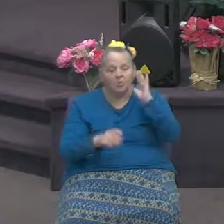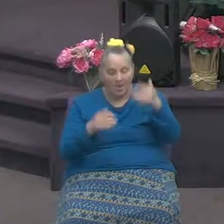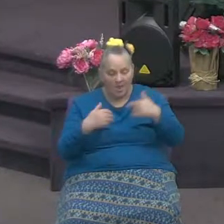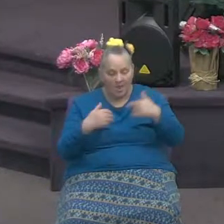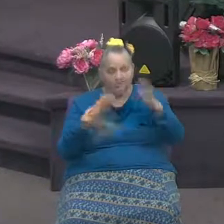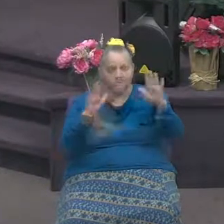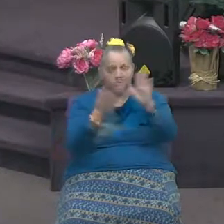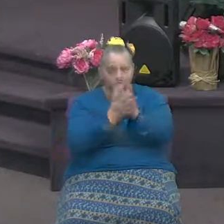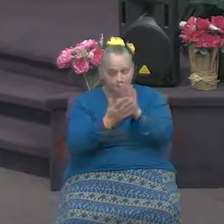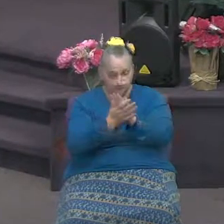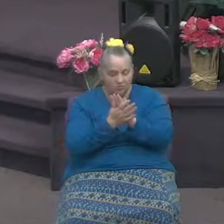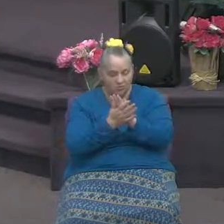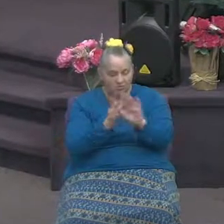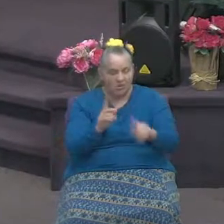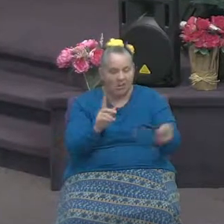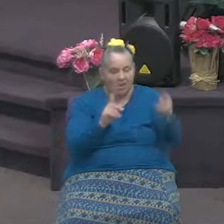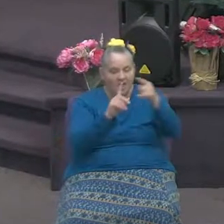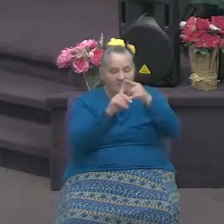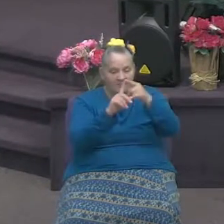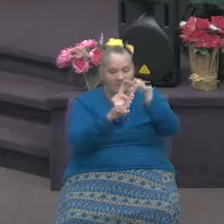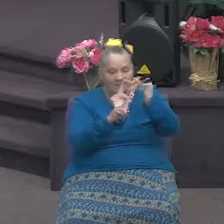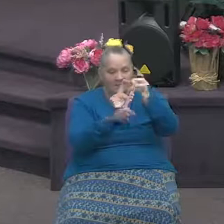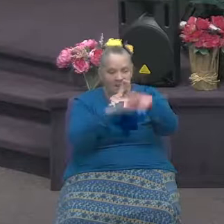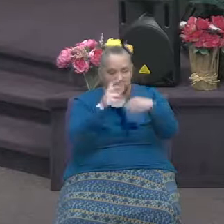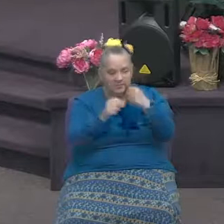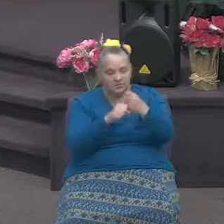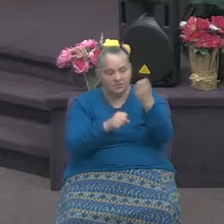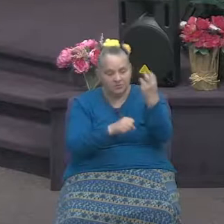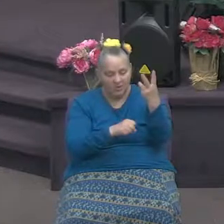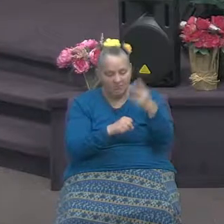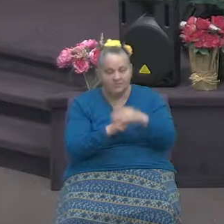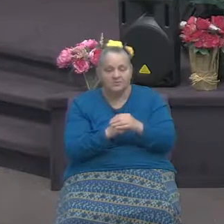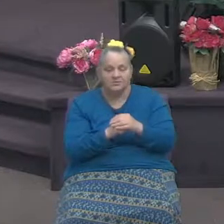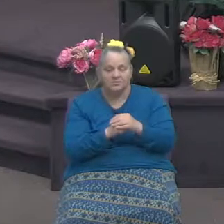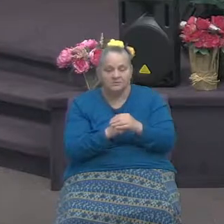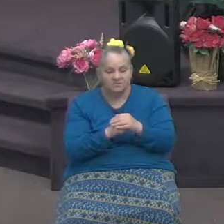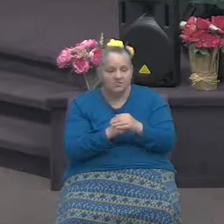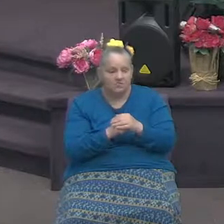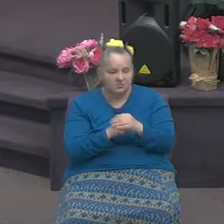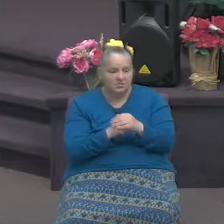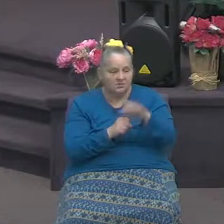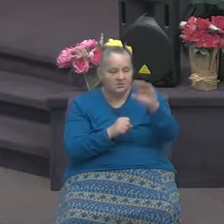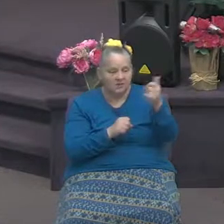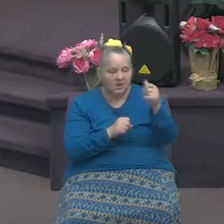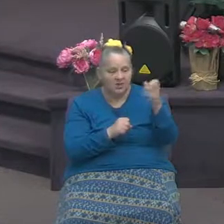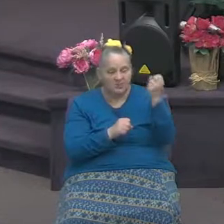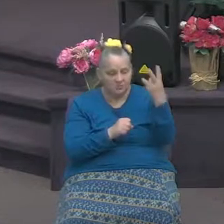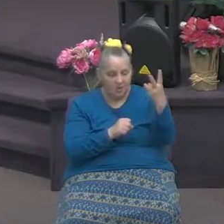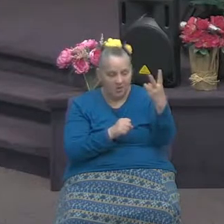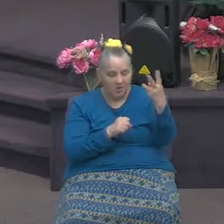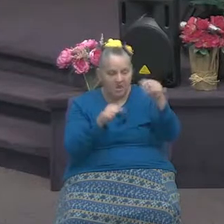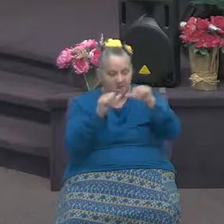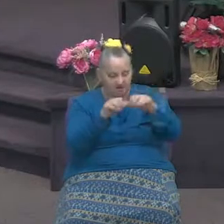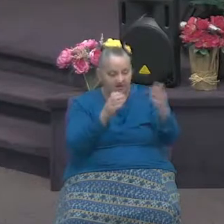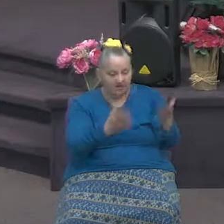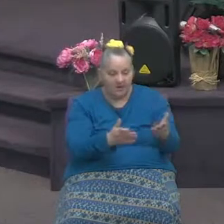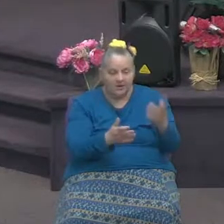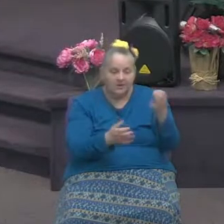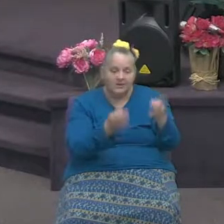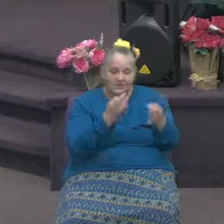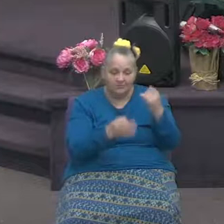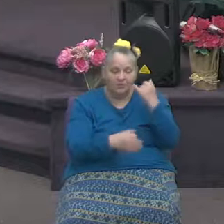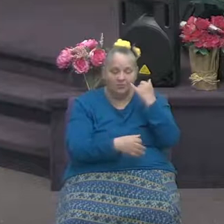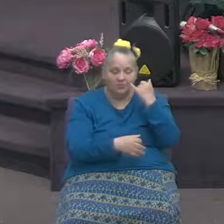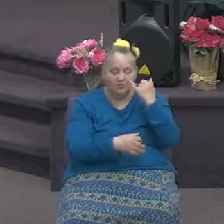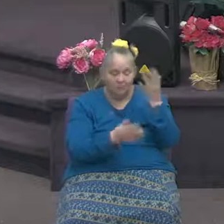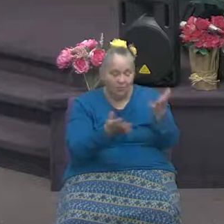school up to age 12, but if you would like to stay and you're between the ages of 10 and 12, you can stay in the sanctuary or you can go. We're just giving you an